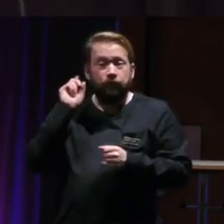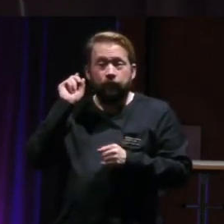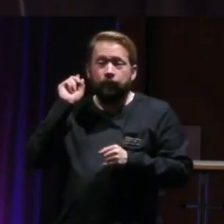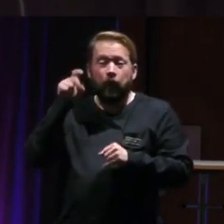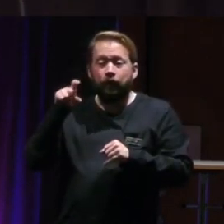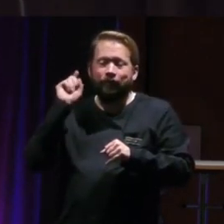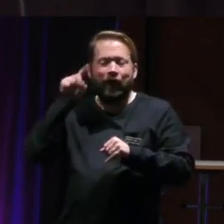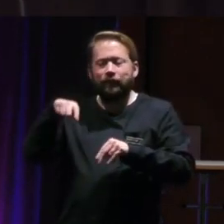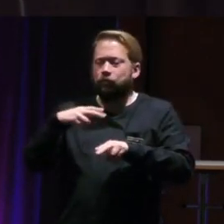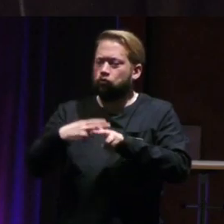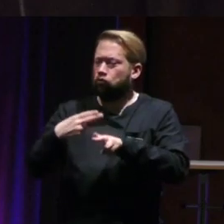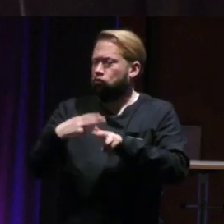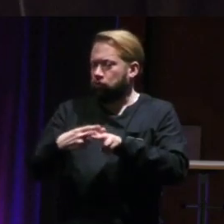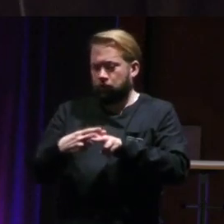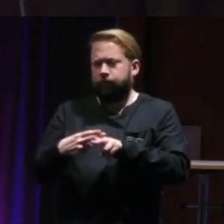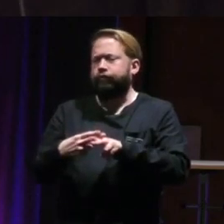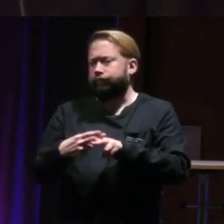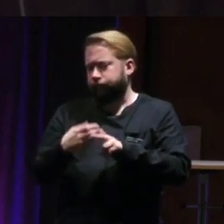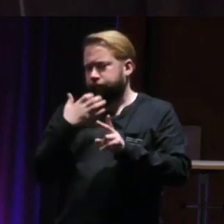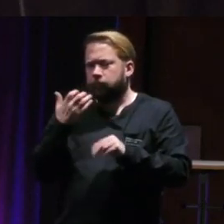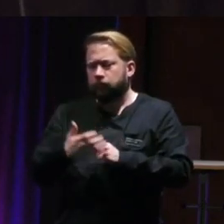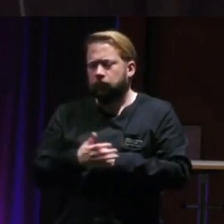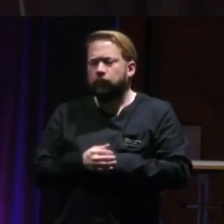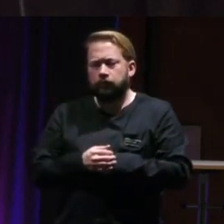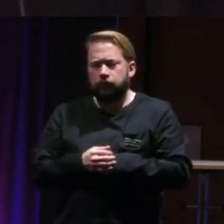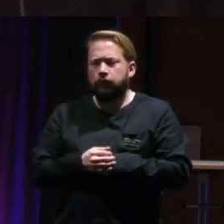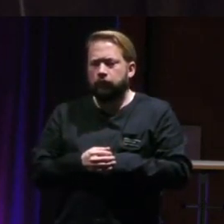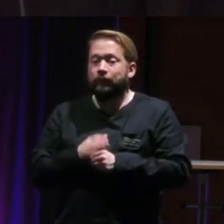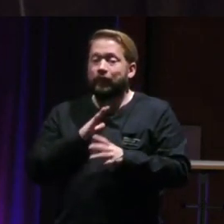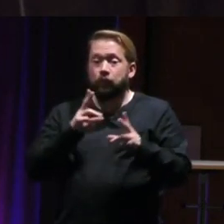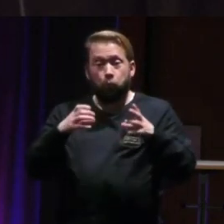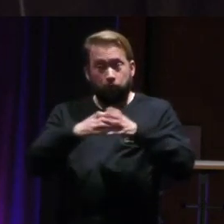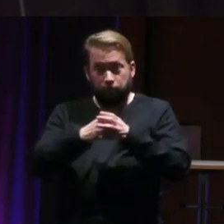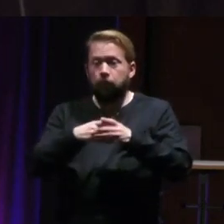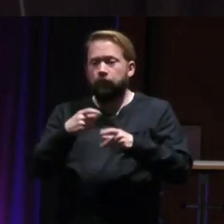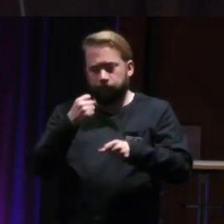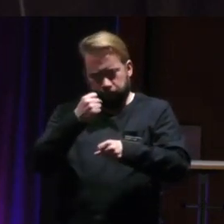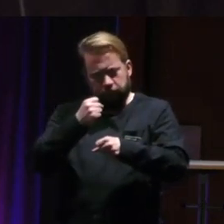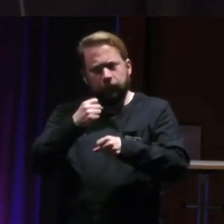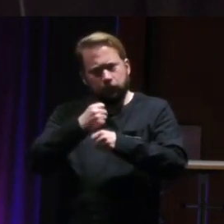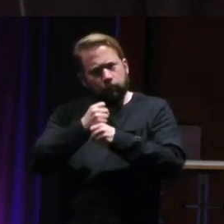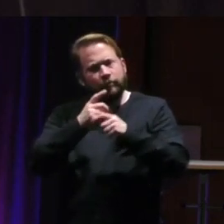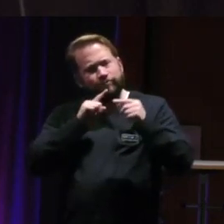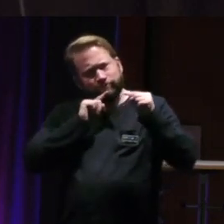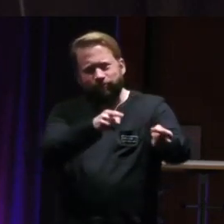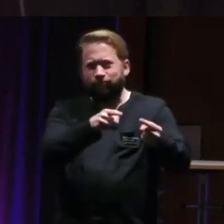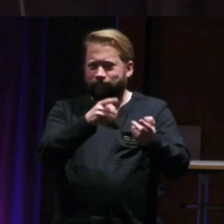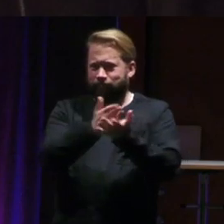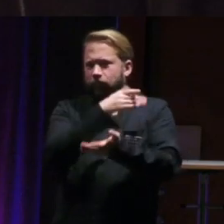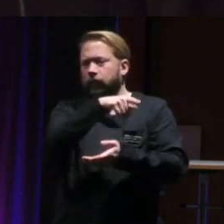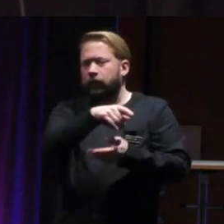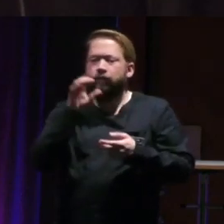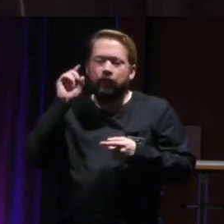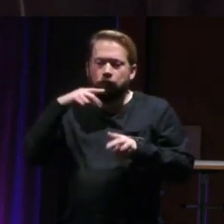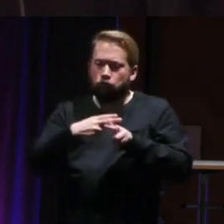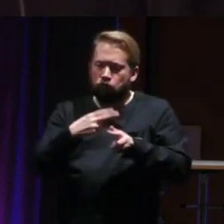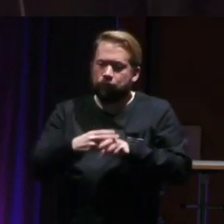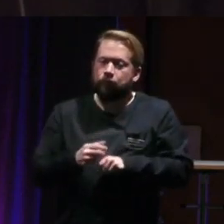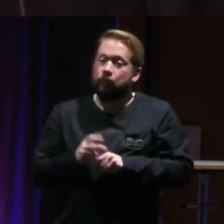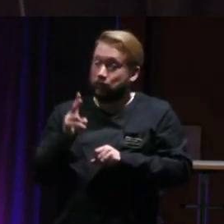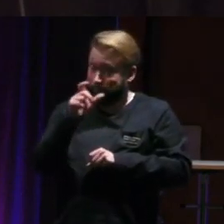communities exist against this, like alive people's conversations,